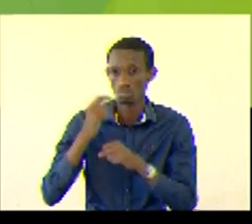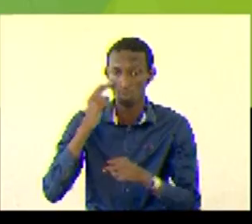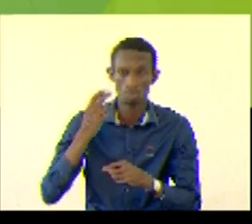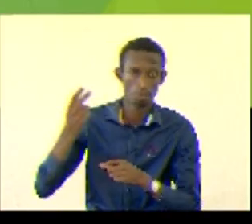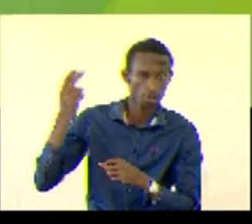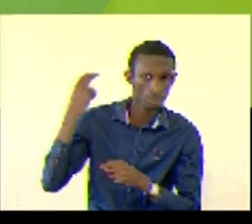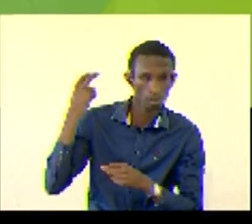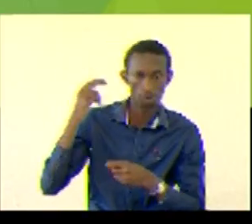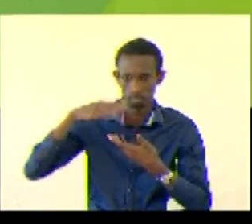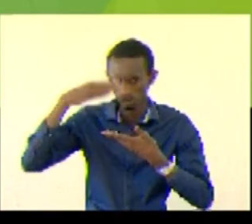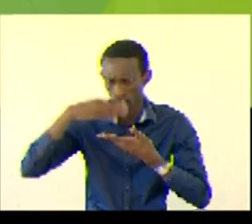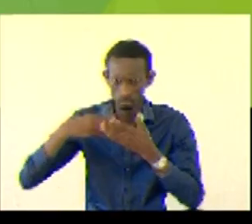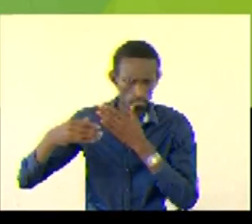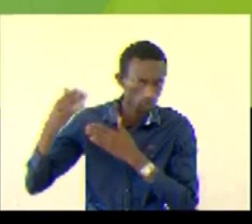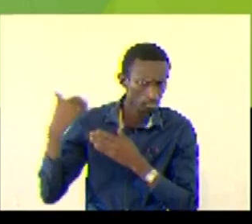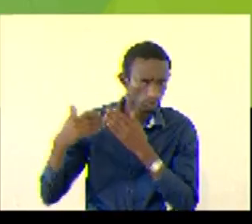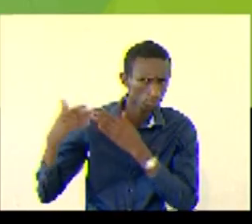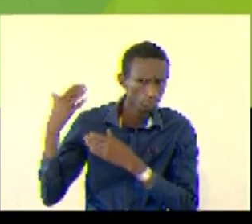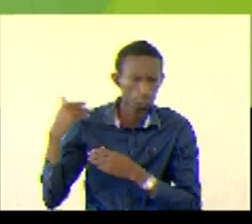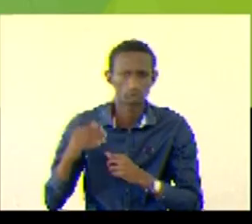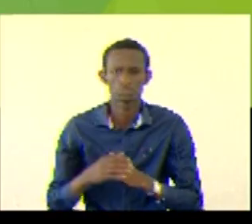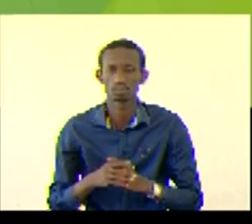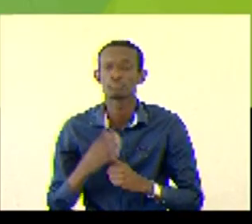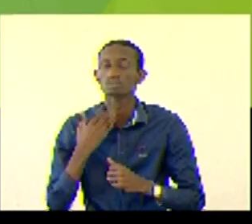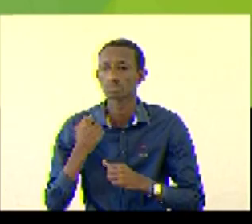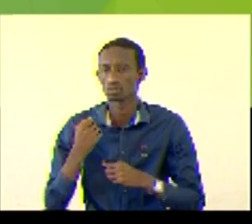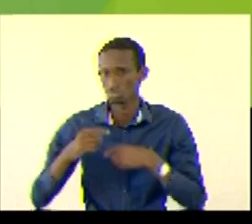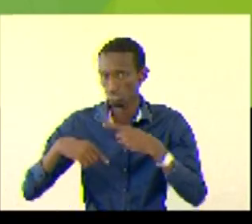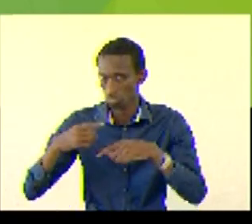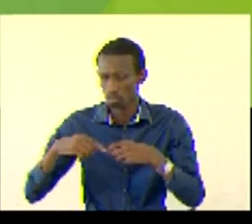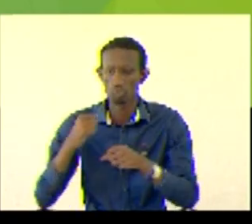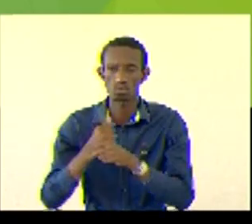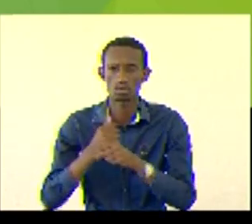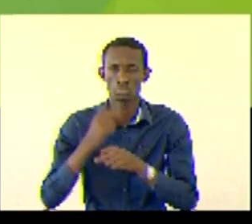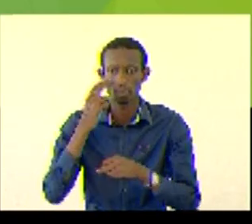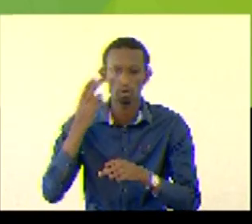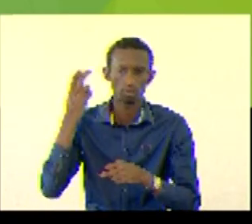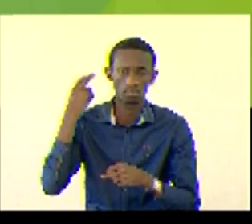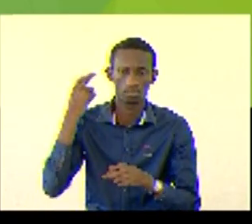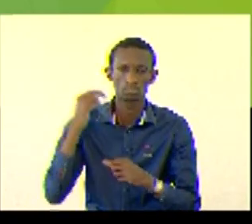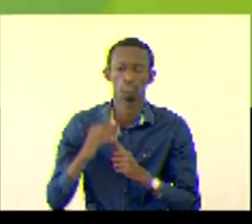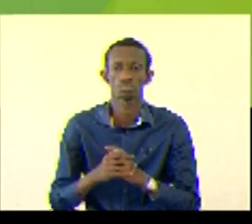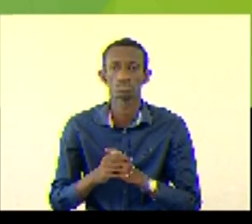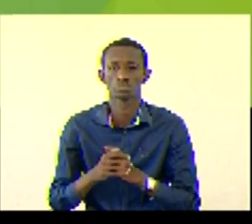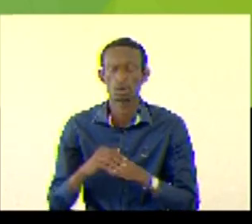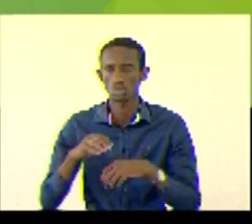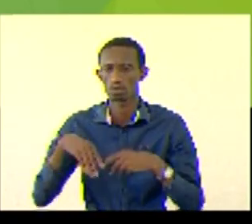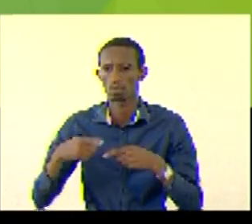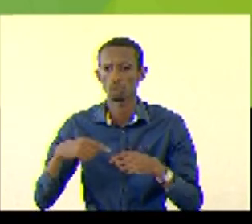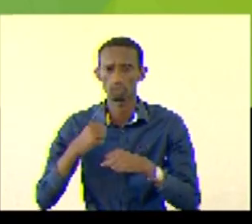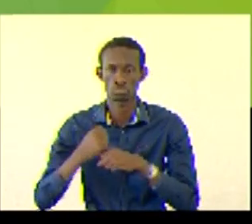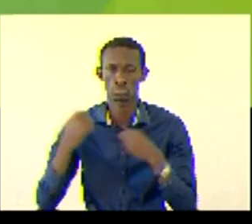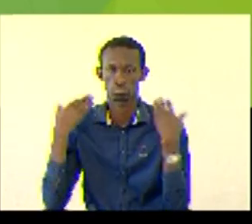in the previous lesson, that's what we were doing. So I want us to continue revising and do the unit assessment until we